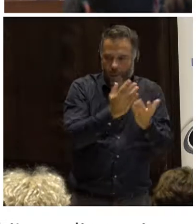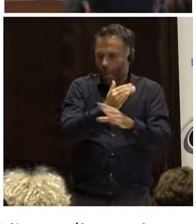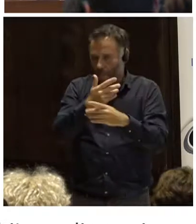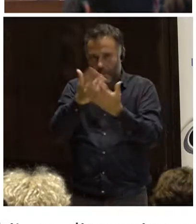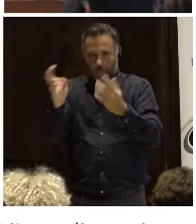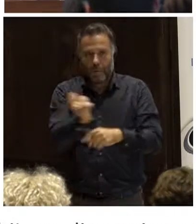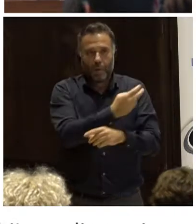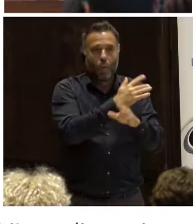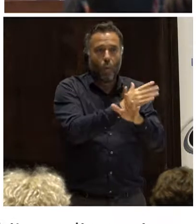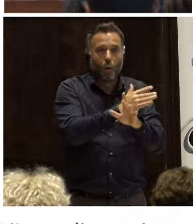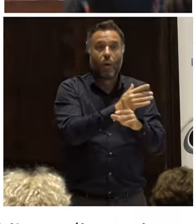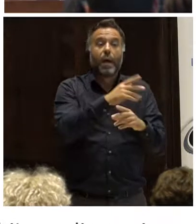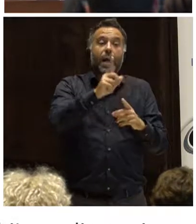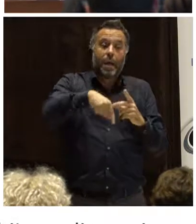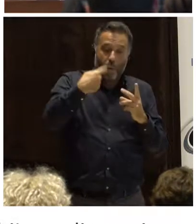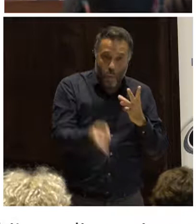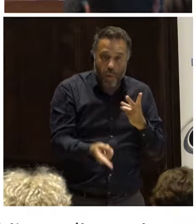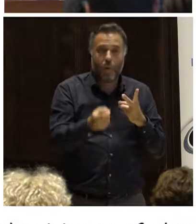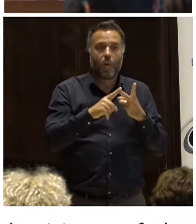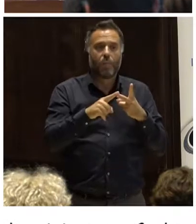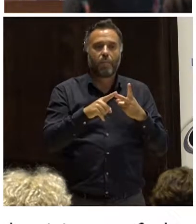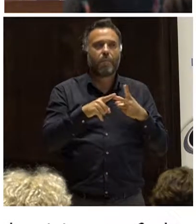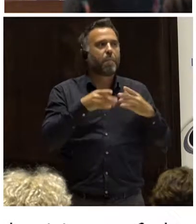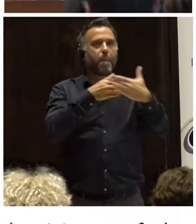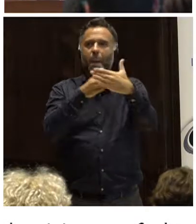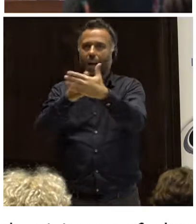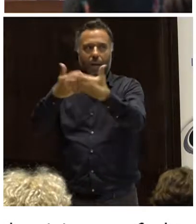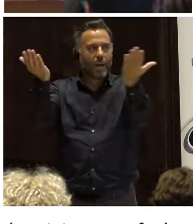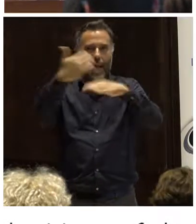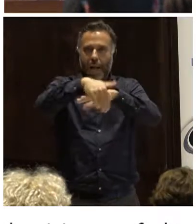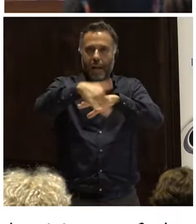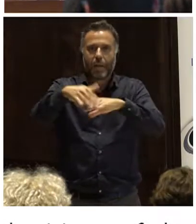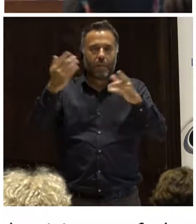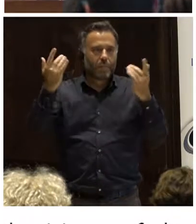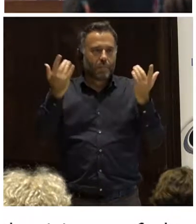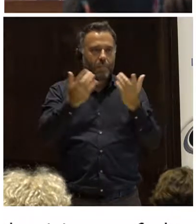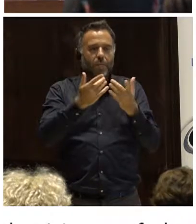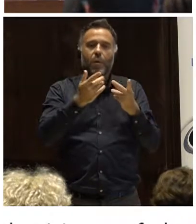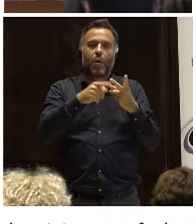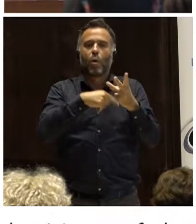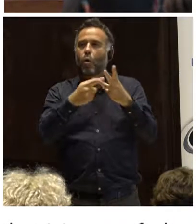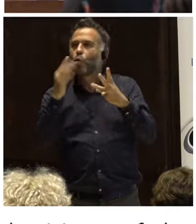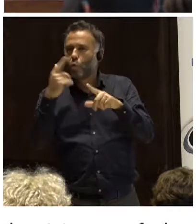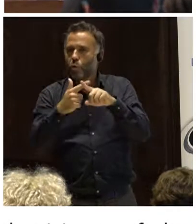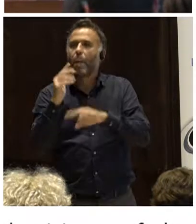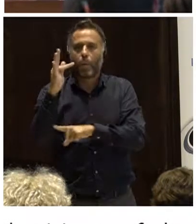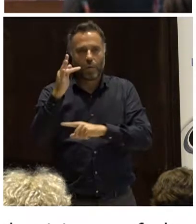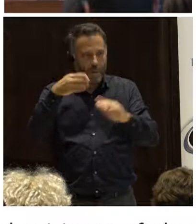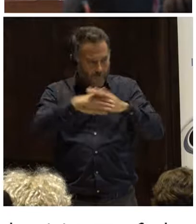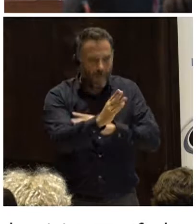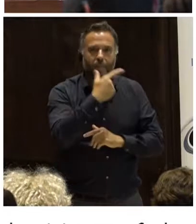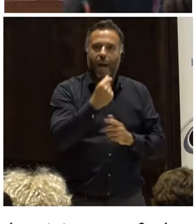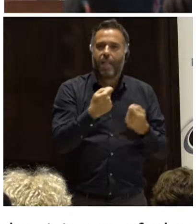the facilitators, and also topics more technical, such as usability, accessibility of tools, products, toys,